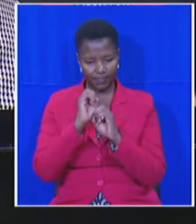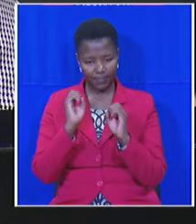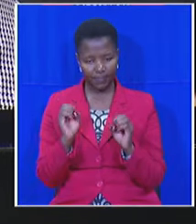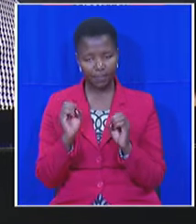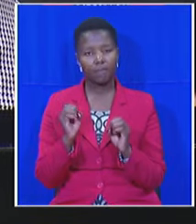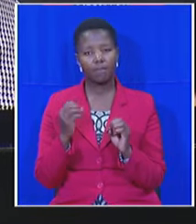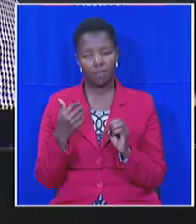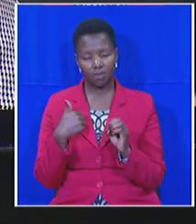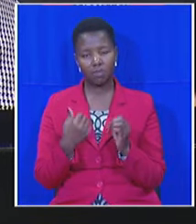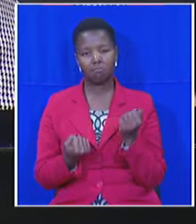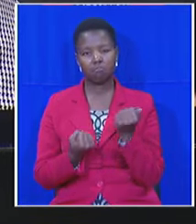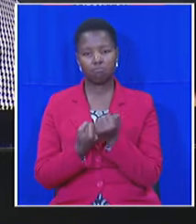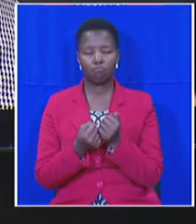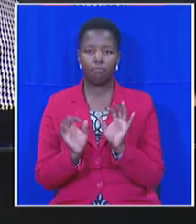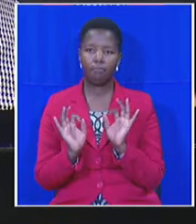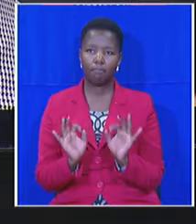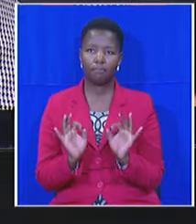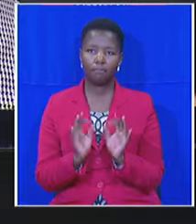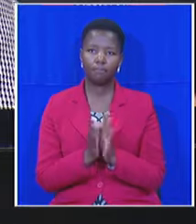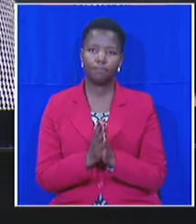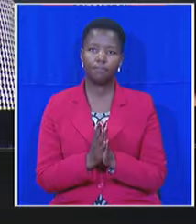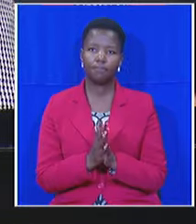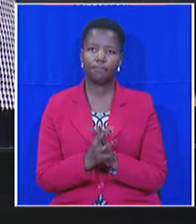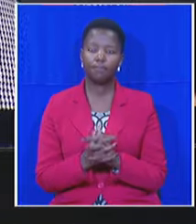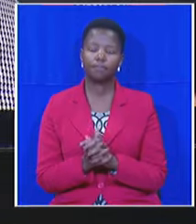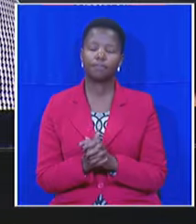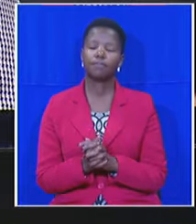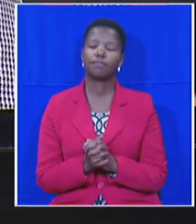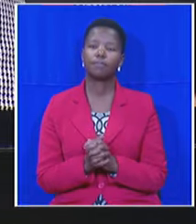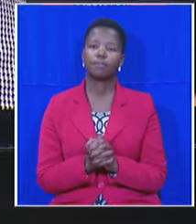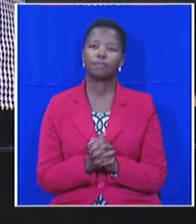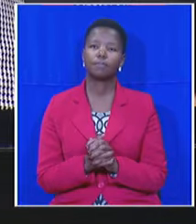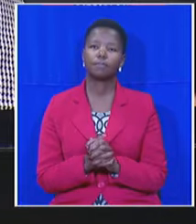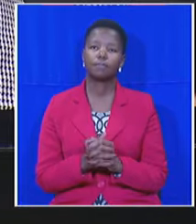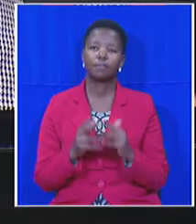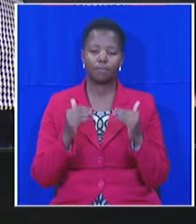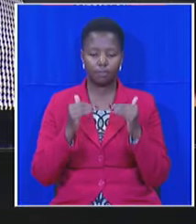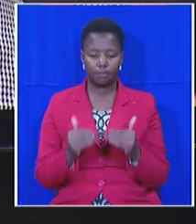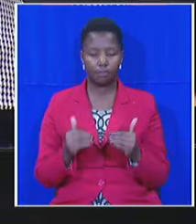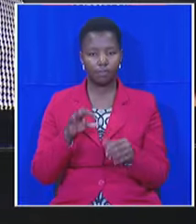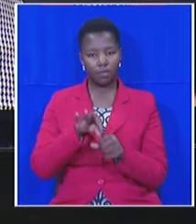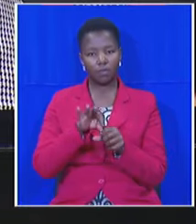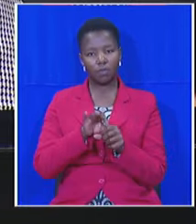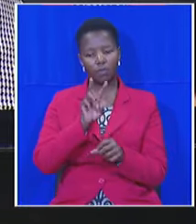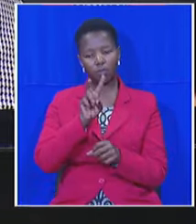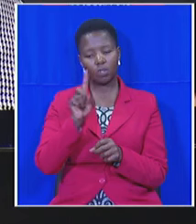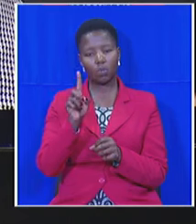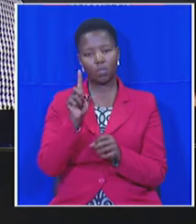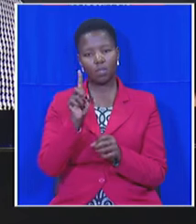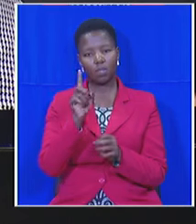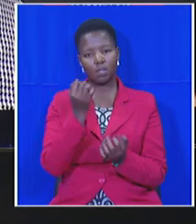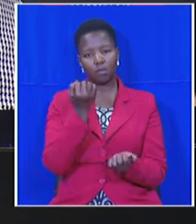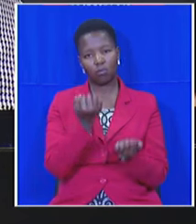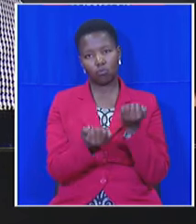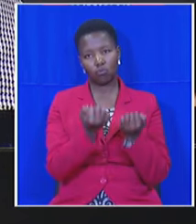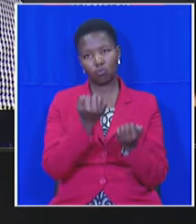The vote is accordingly agreed to. We now move to vote 21, Justice and